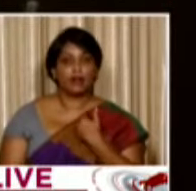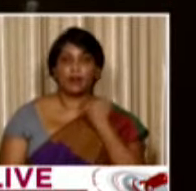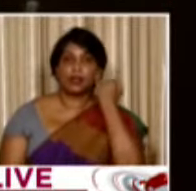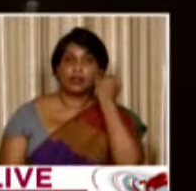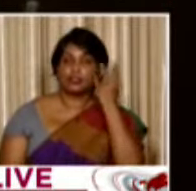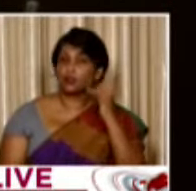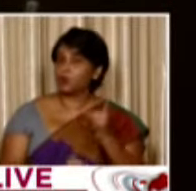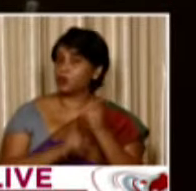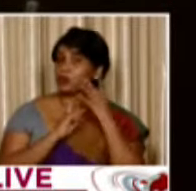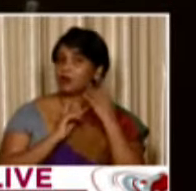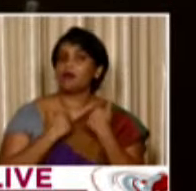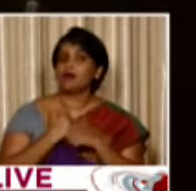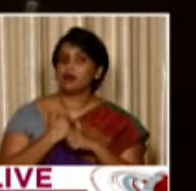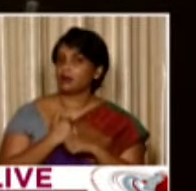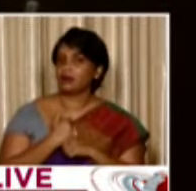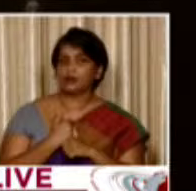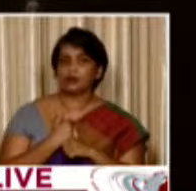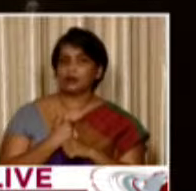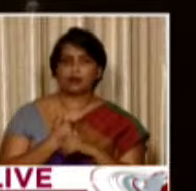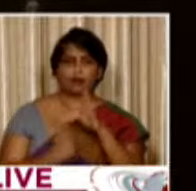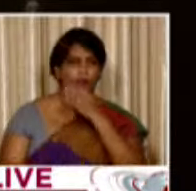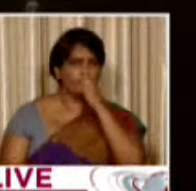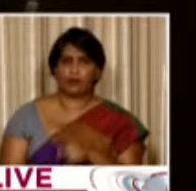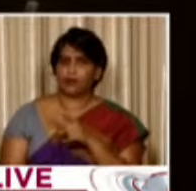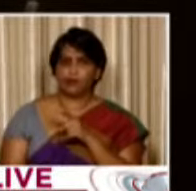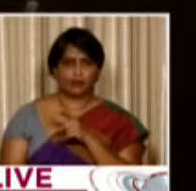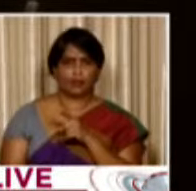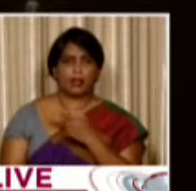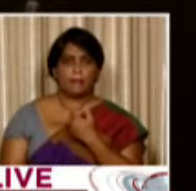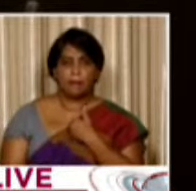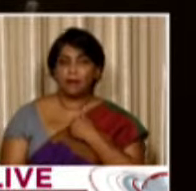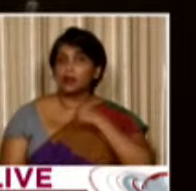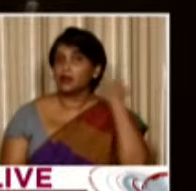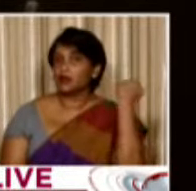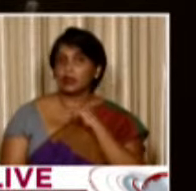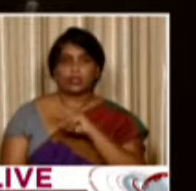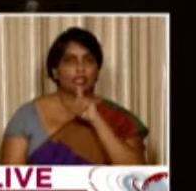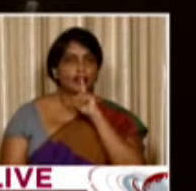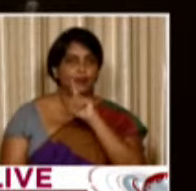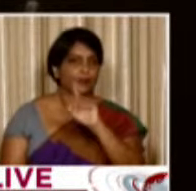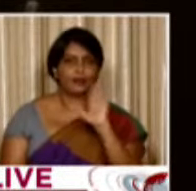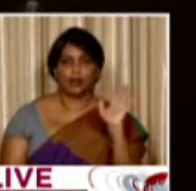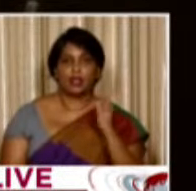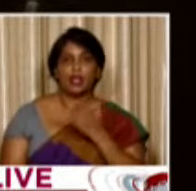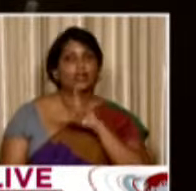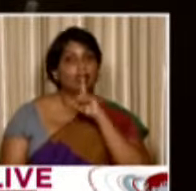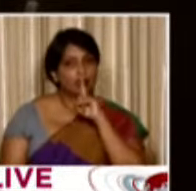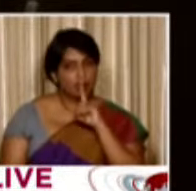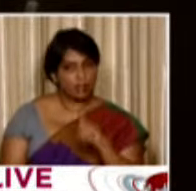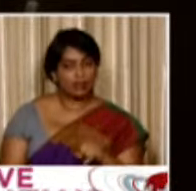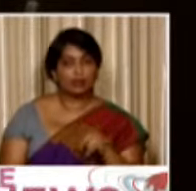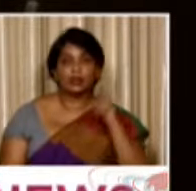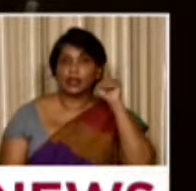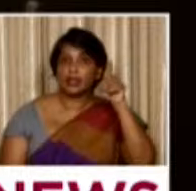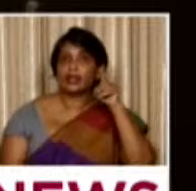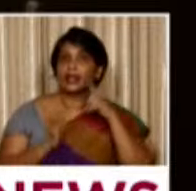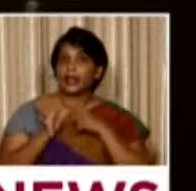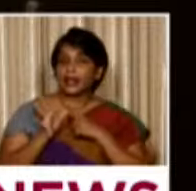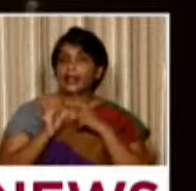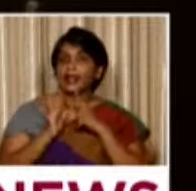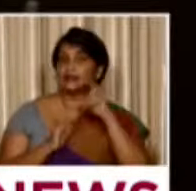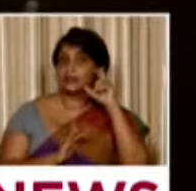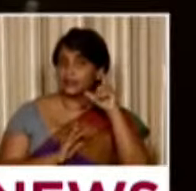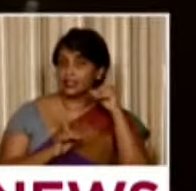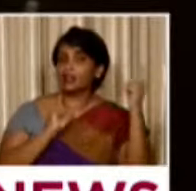prohibited purposes, making provisions to identify and declare online locations used for prohibited purposes in Sri Lanka,